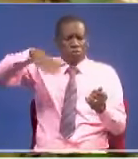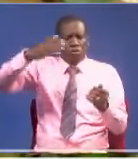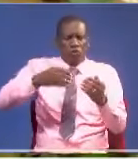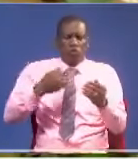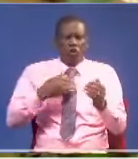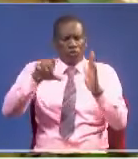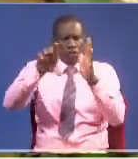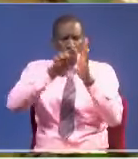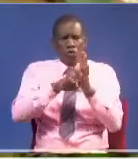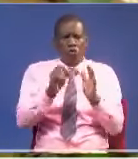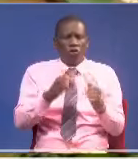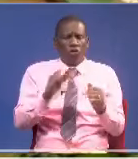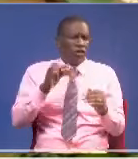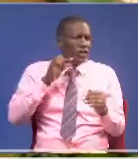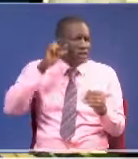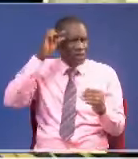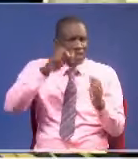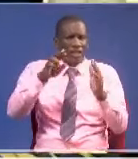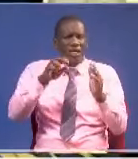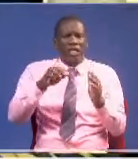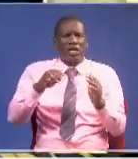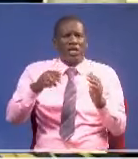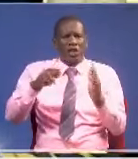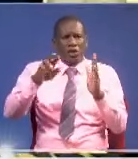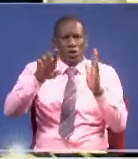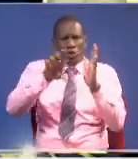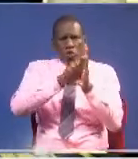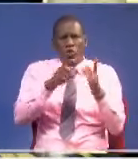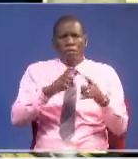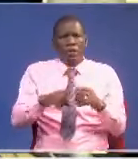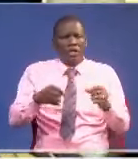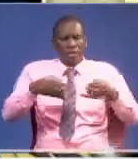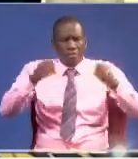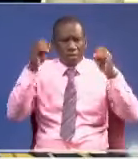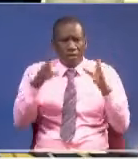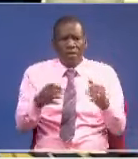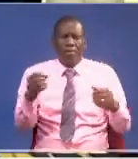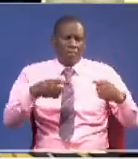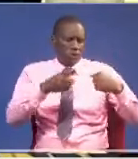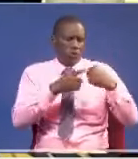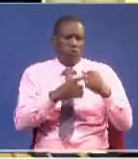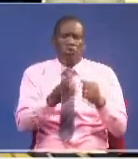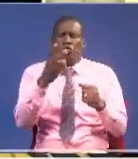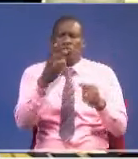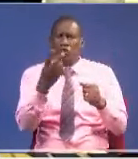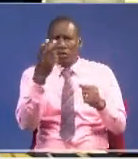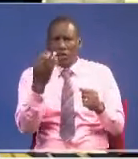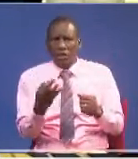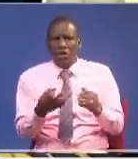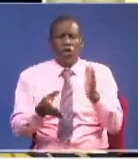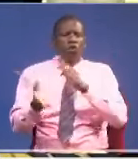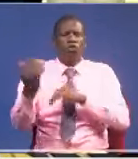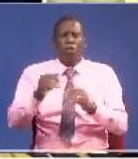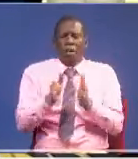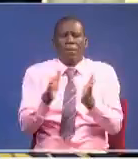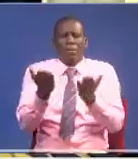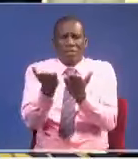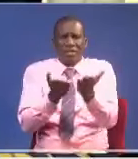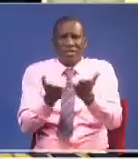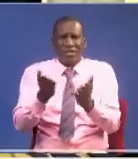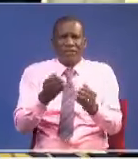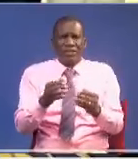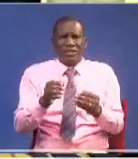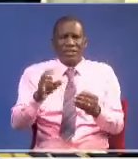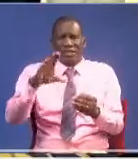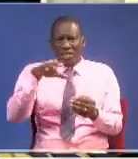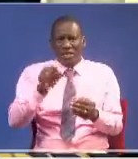law within 60 days. They defaulted. Monday. In June 2023, former Public Service and Gender Cabinet